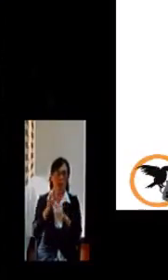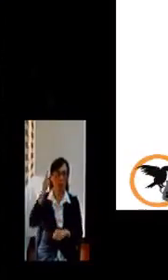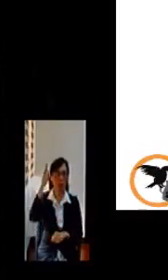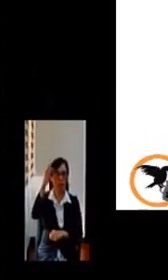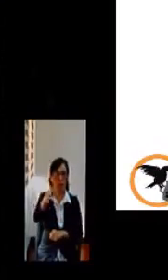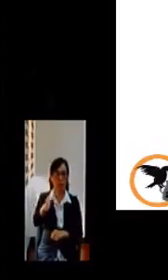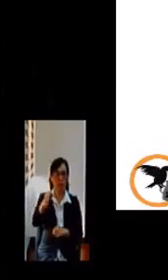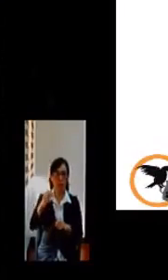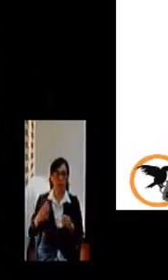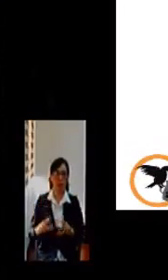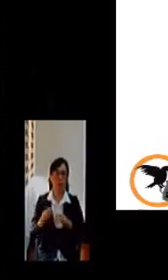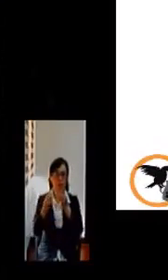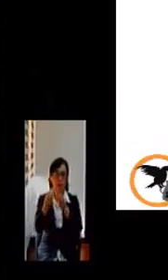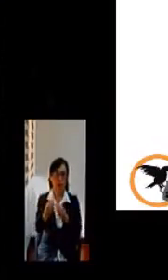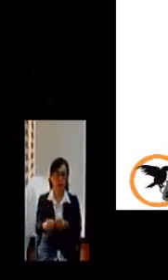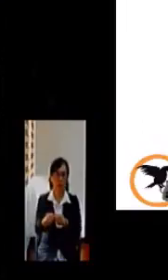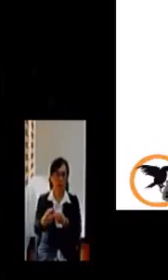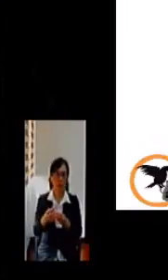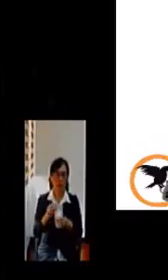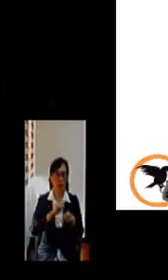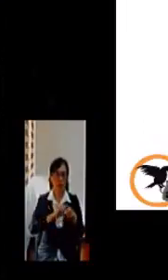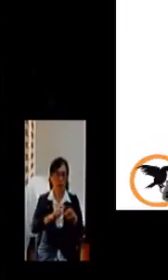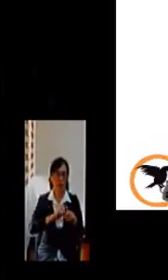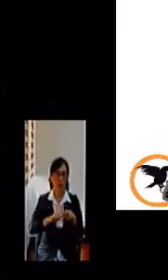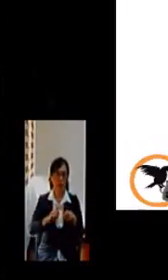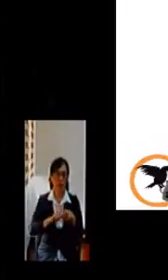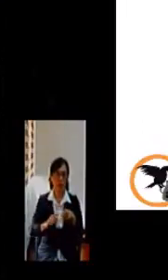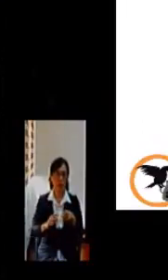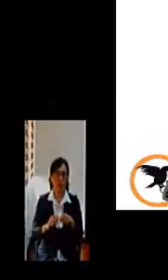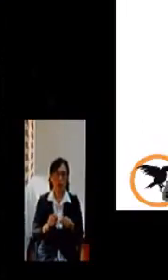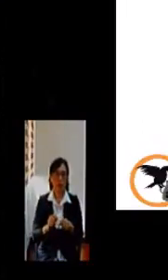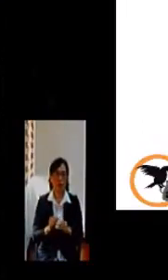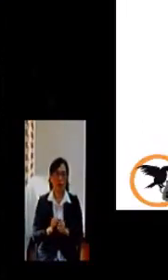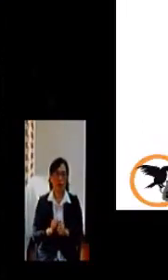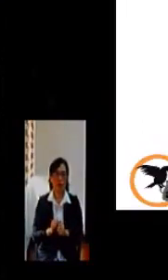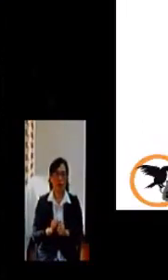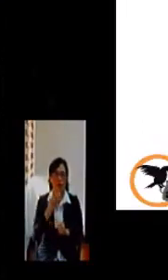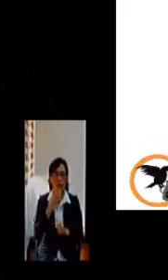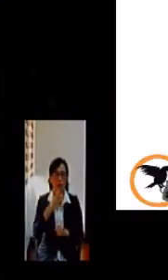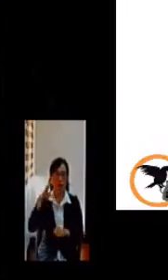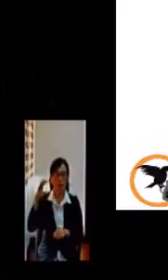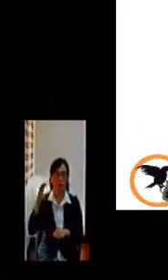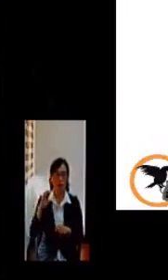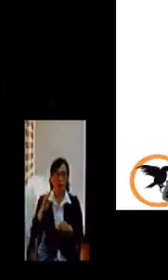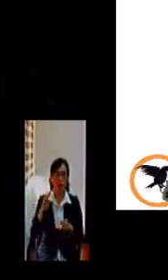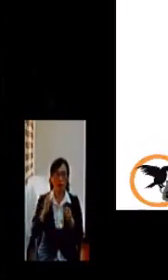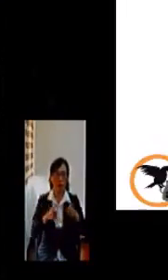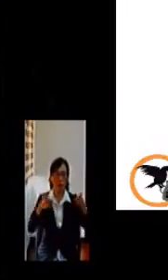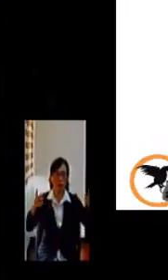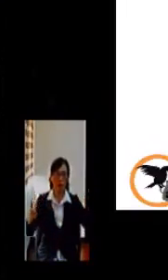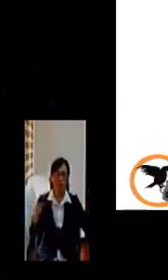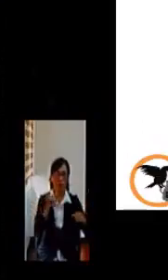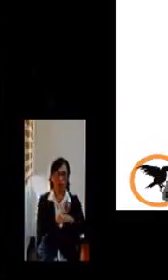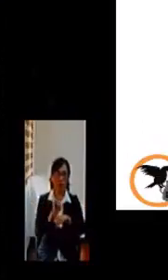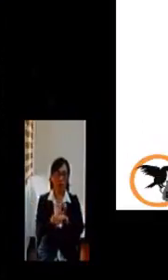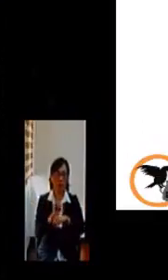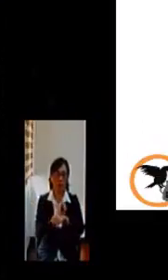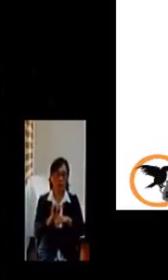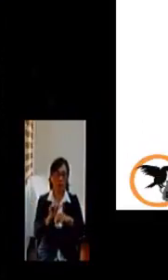with the contribution of electricity and heat production, and larger than the industry and transportation, in